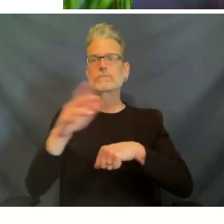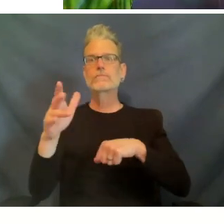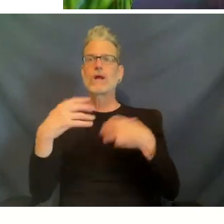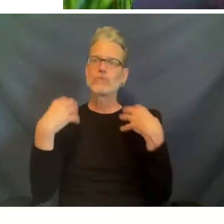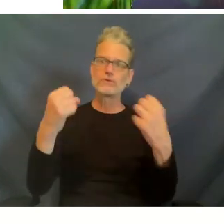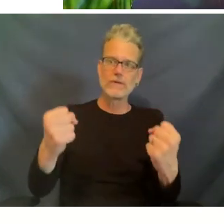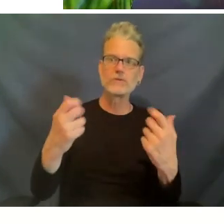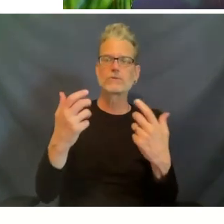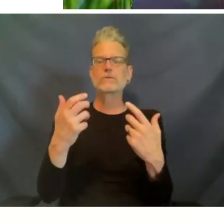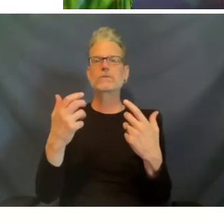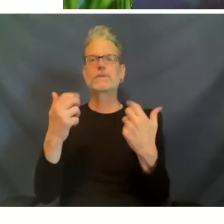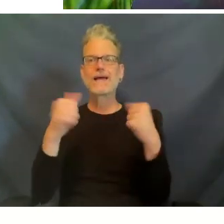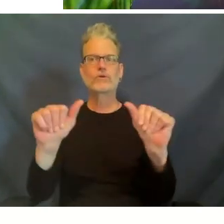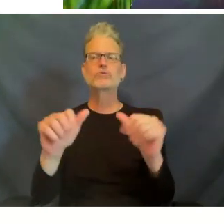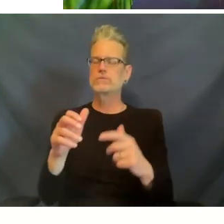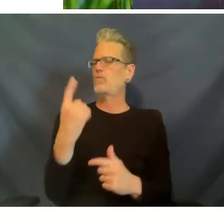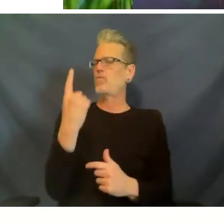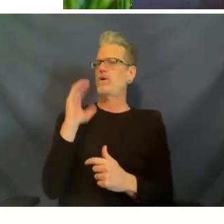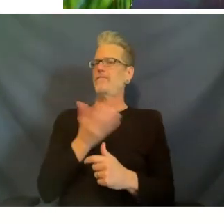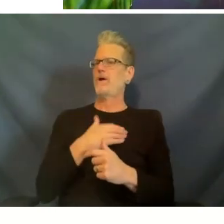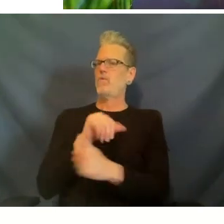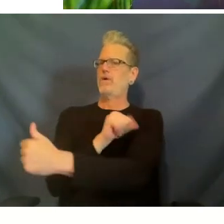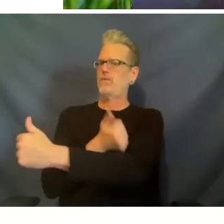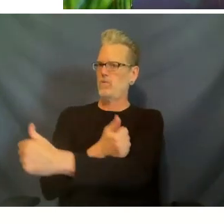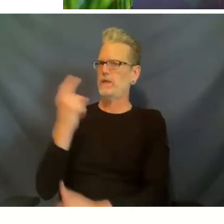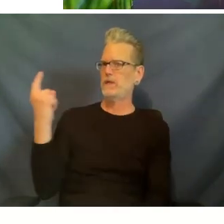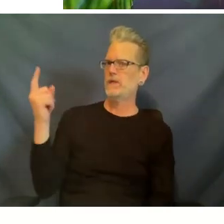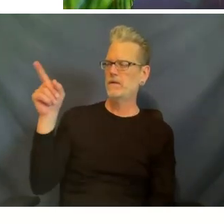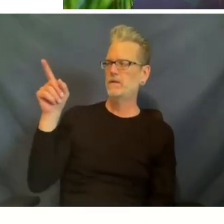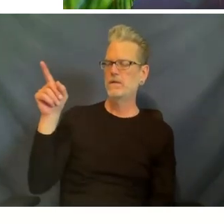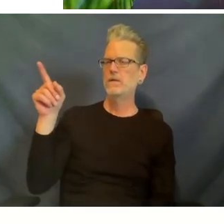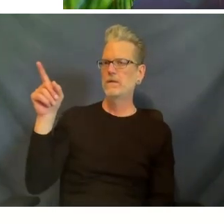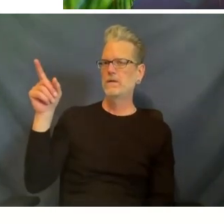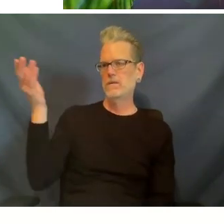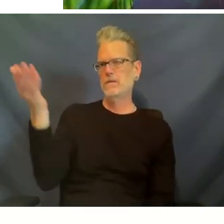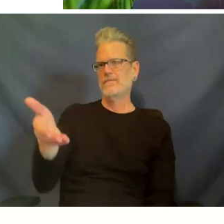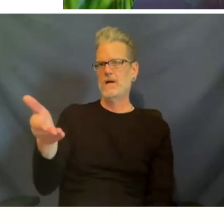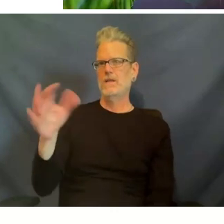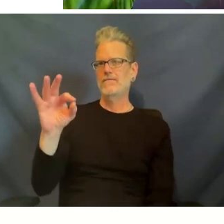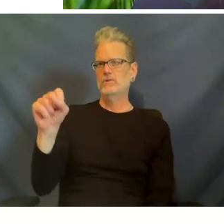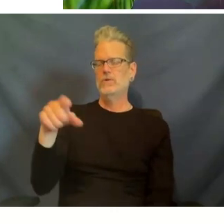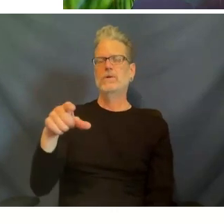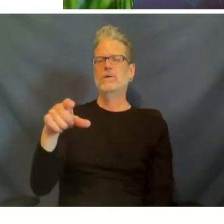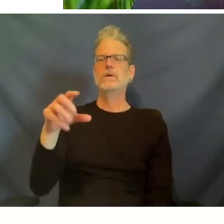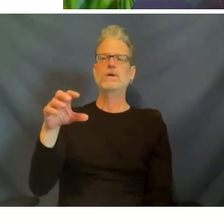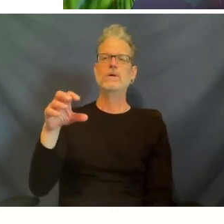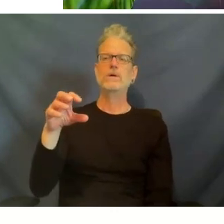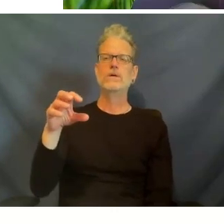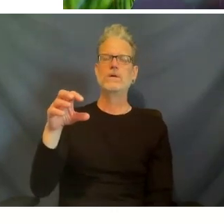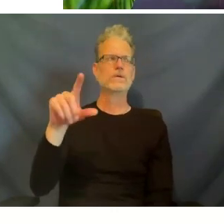efforts. So one of our key authorities that was provided to the Forest Service is the Tribal Forest Protection Act of